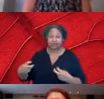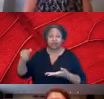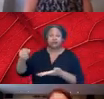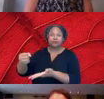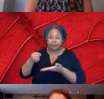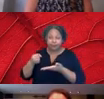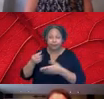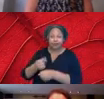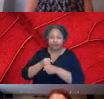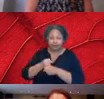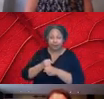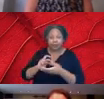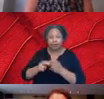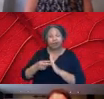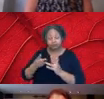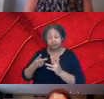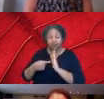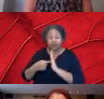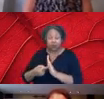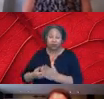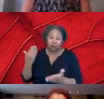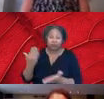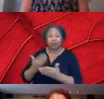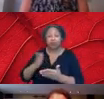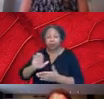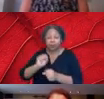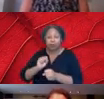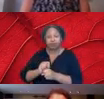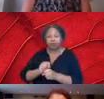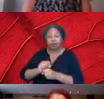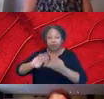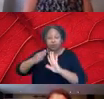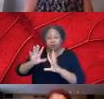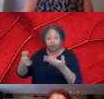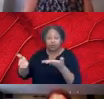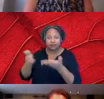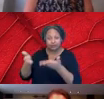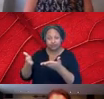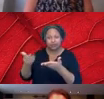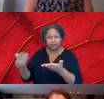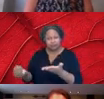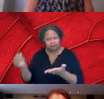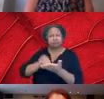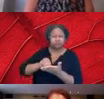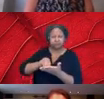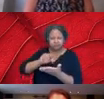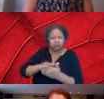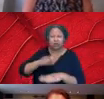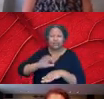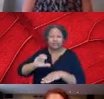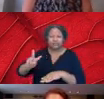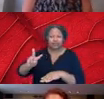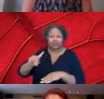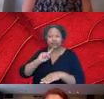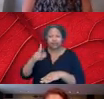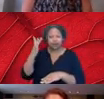do and the communities that you serve. So yes, add that to your CV, because that's part of who you are in your artistry. I think